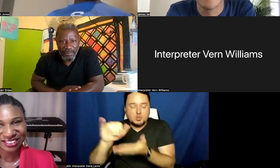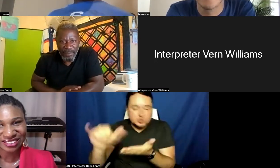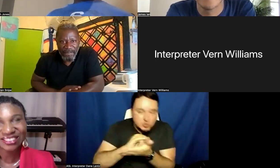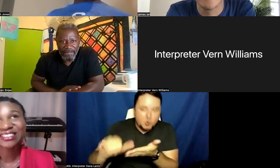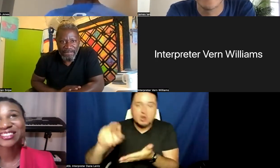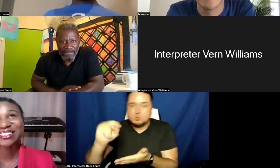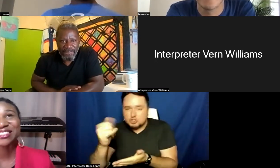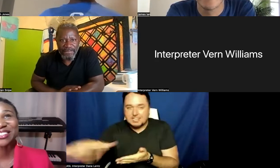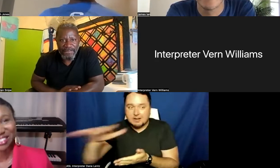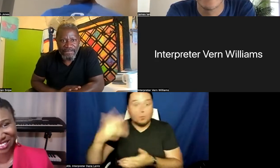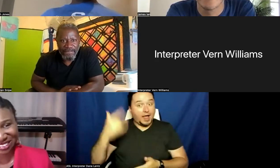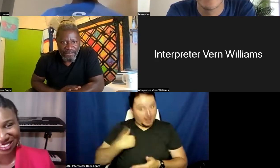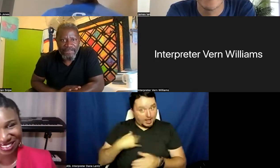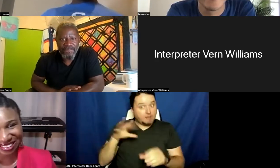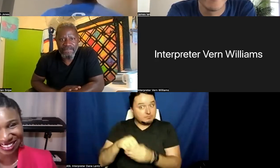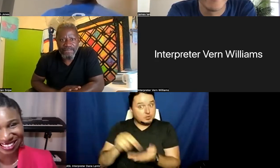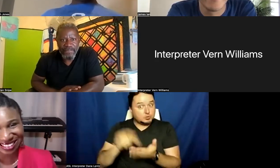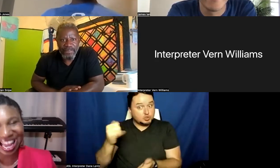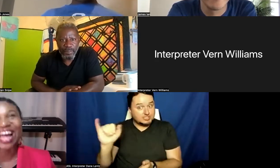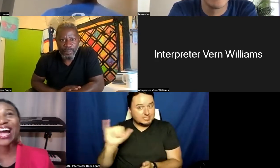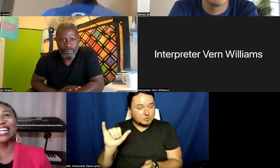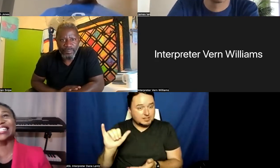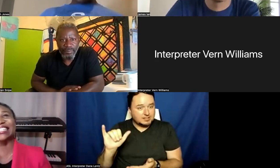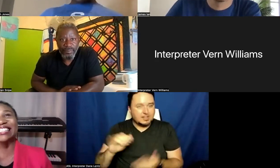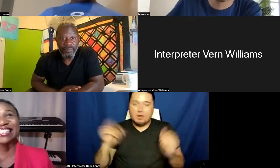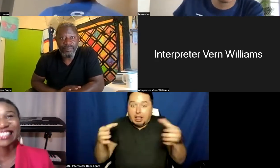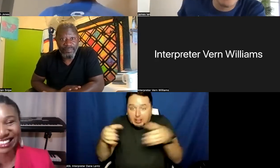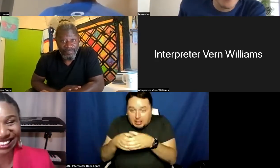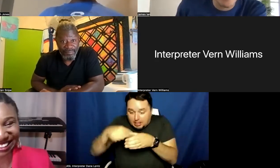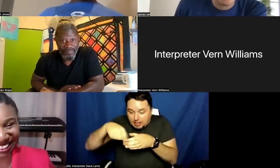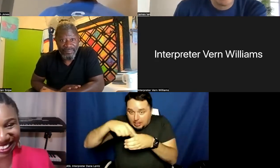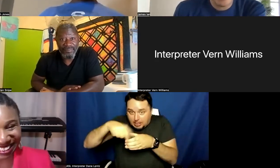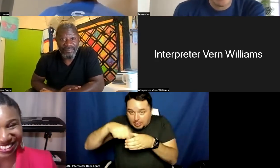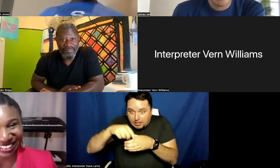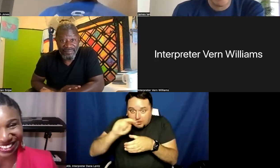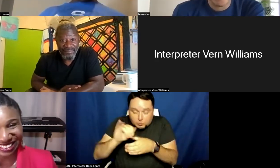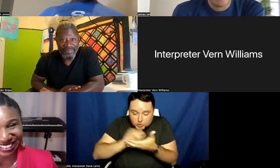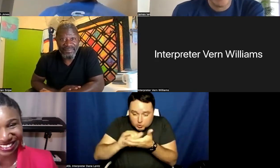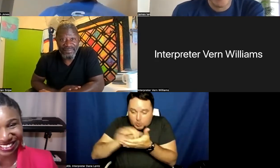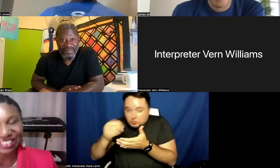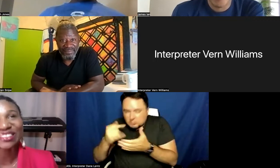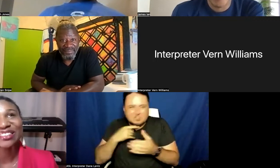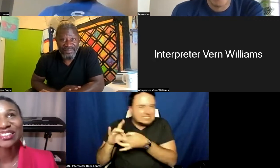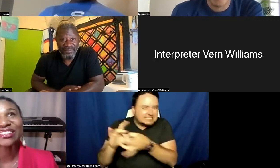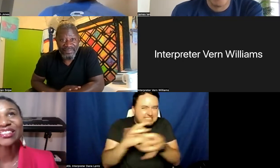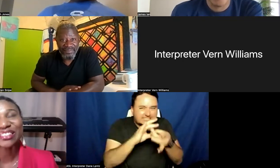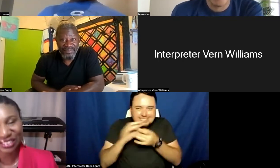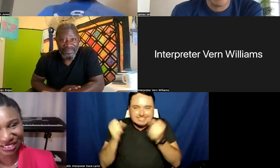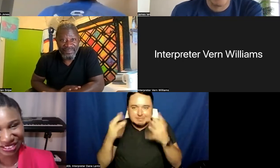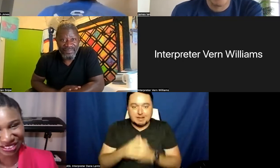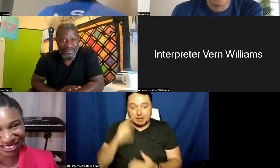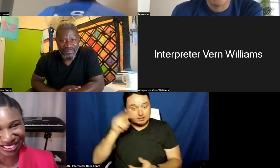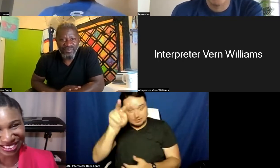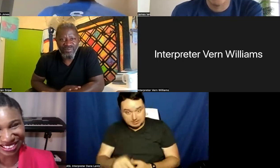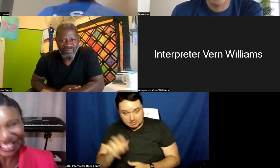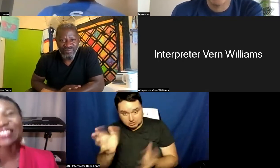area, because I'm also in New Jersey. So we're all just sitting here in a little hub and so connected to so many people. I even saw people in the chat also from